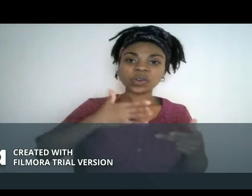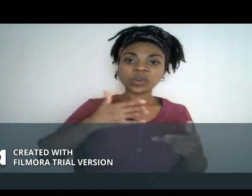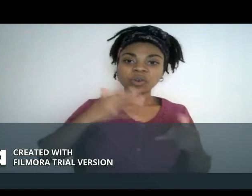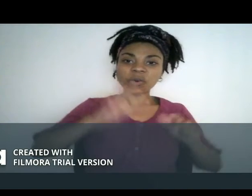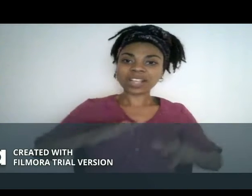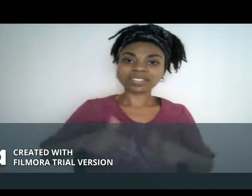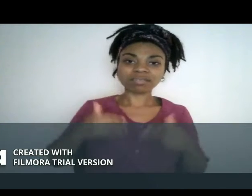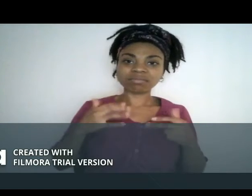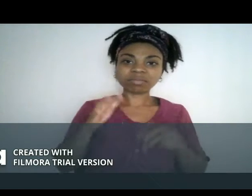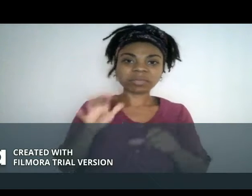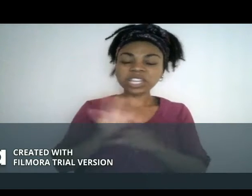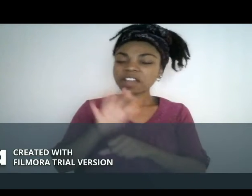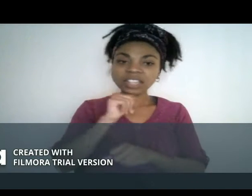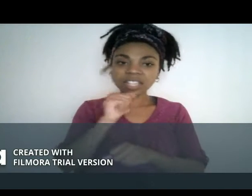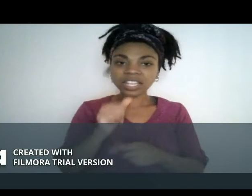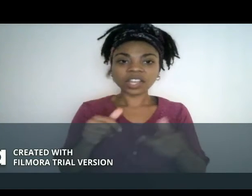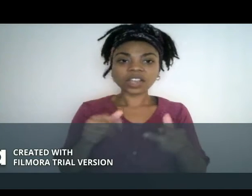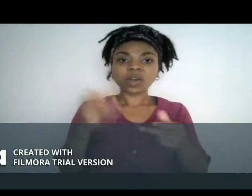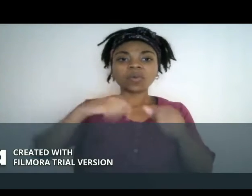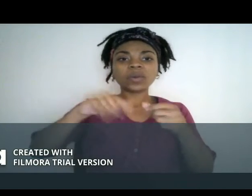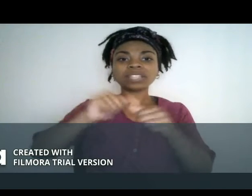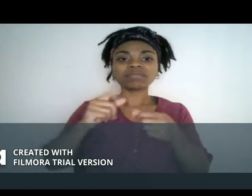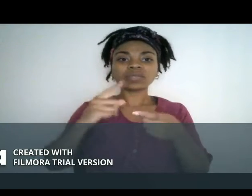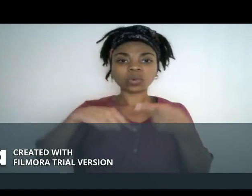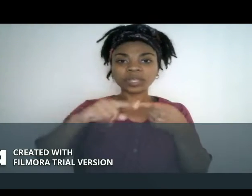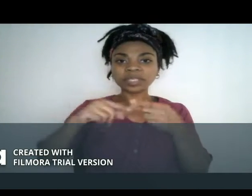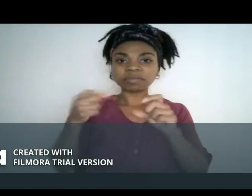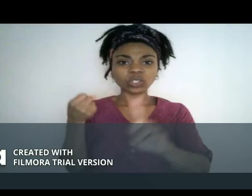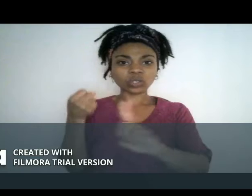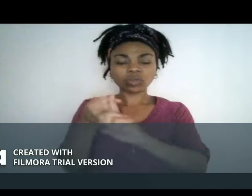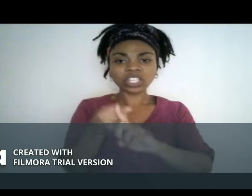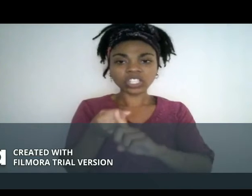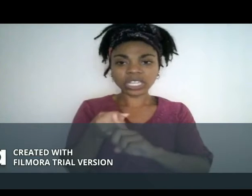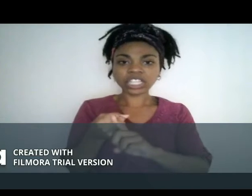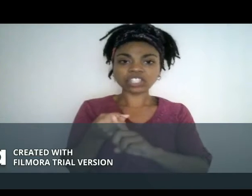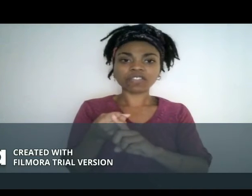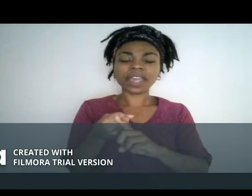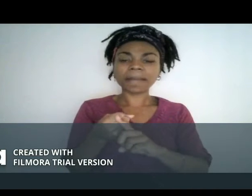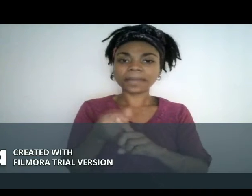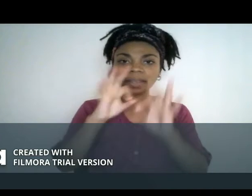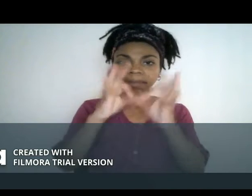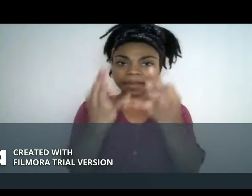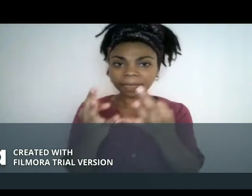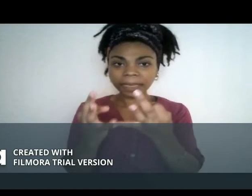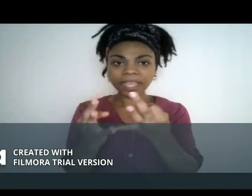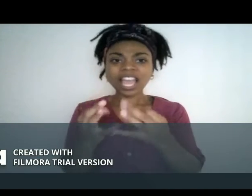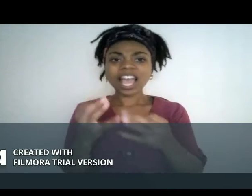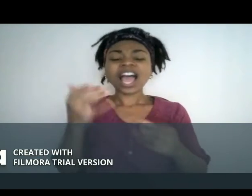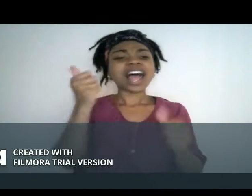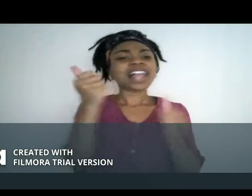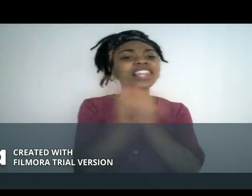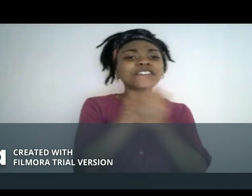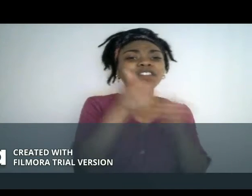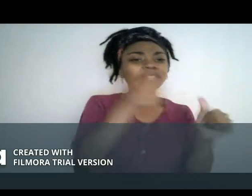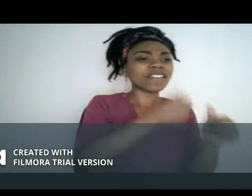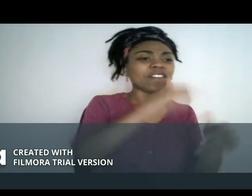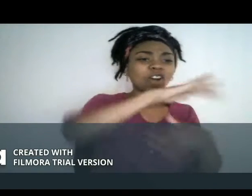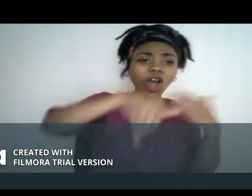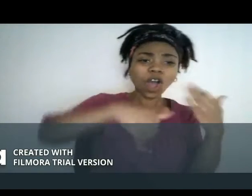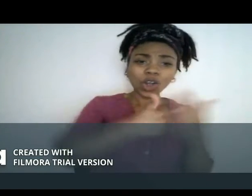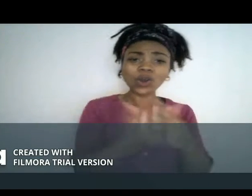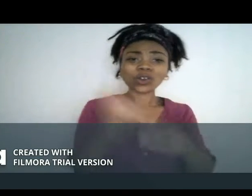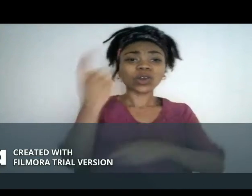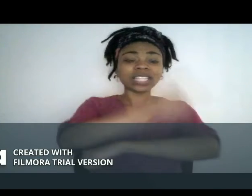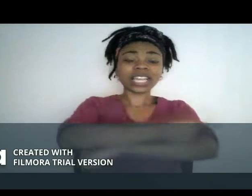you had a hard time. Love yourself on the day when tragedy hit your family. Love yourself on those days. So that when there's a